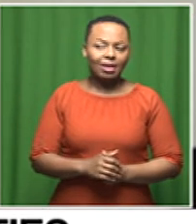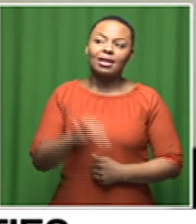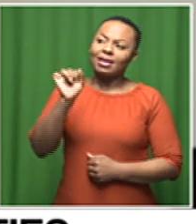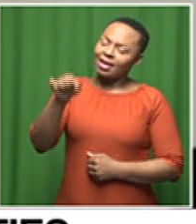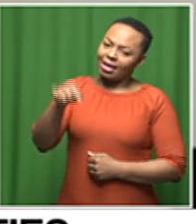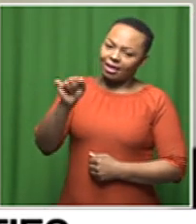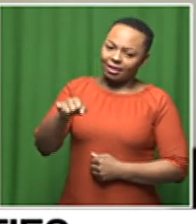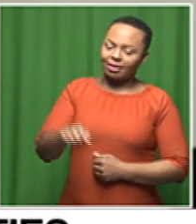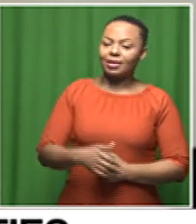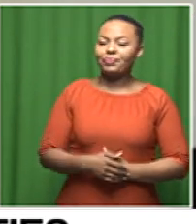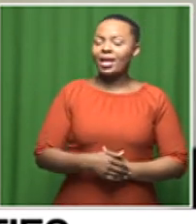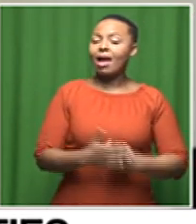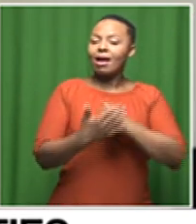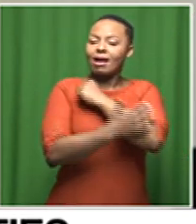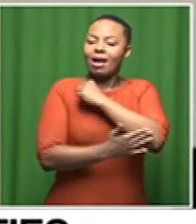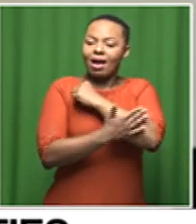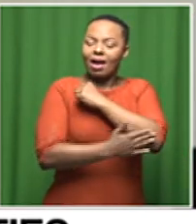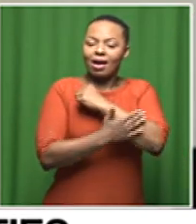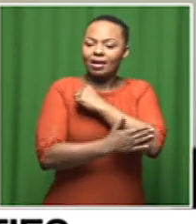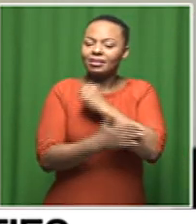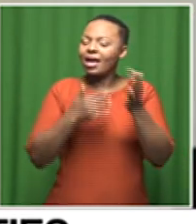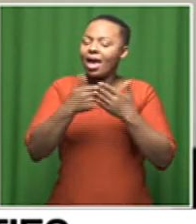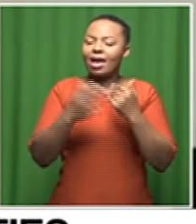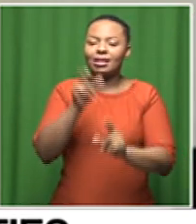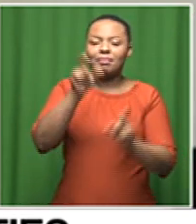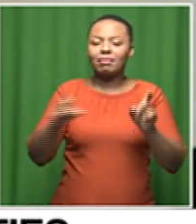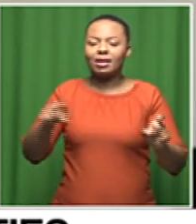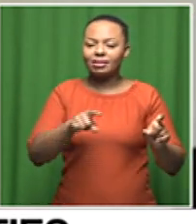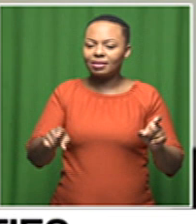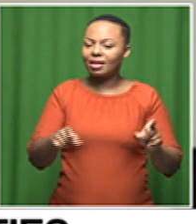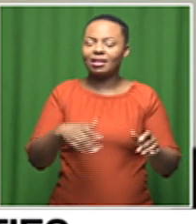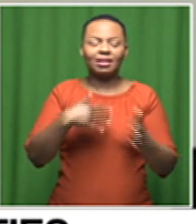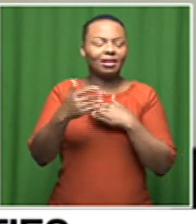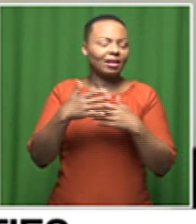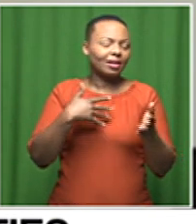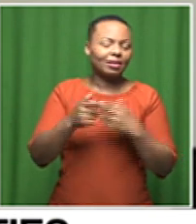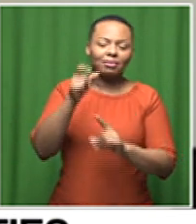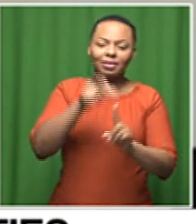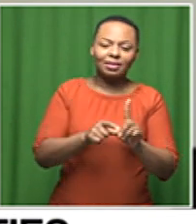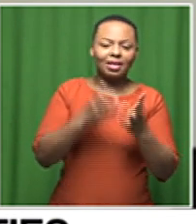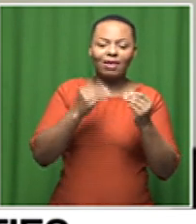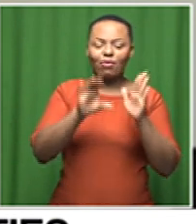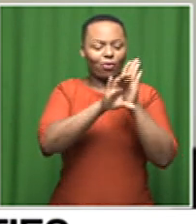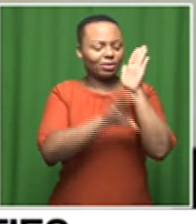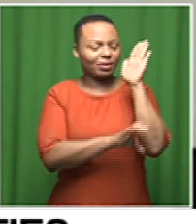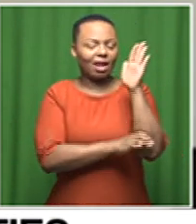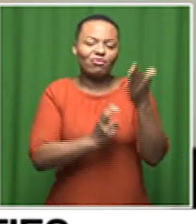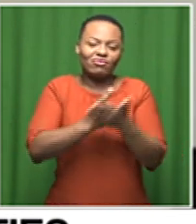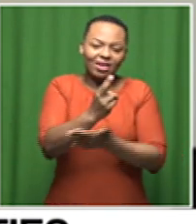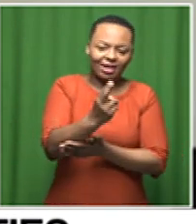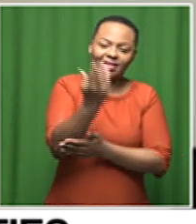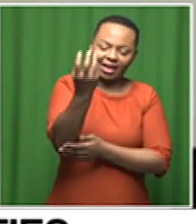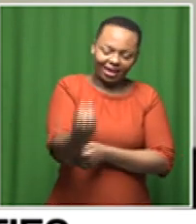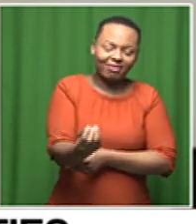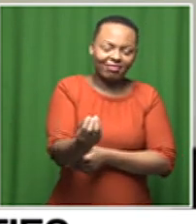Yes, we are living in a country where everybody that is in the country have got certain constitutional rights, and